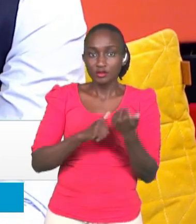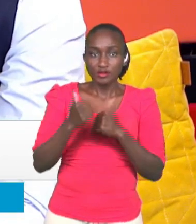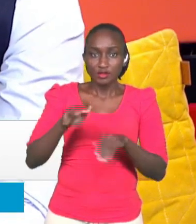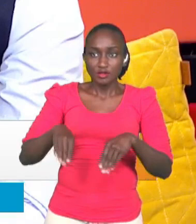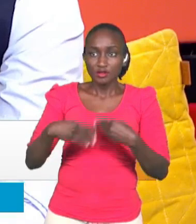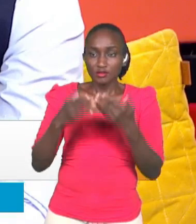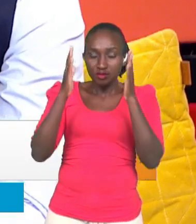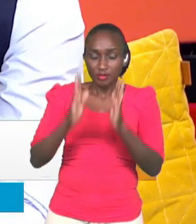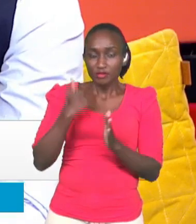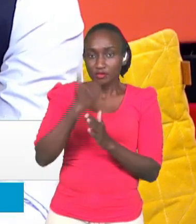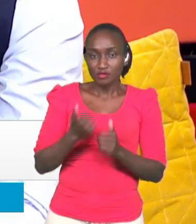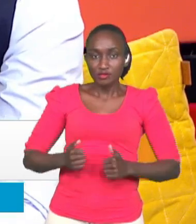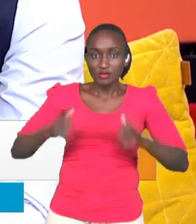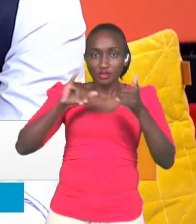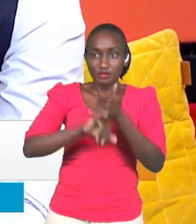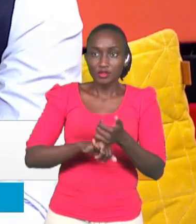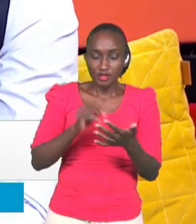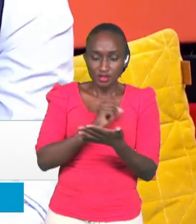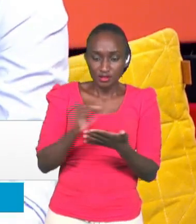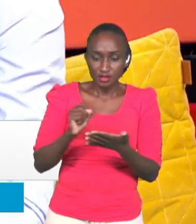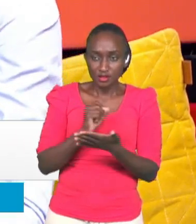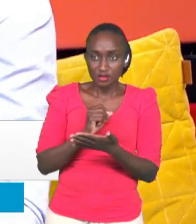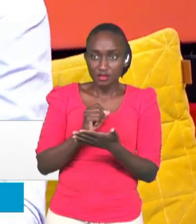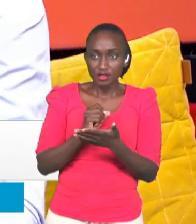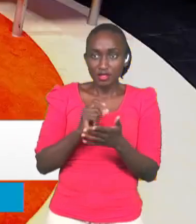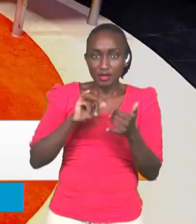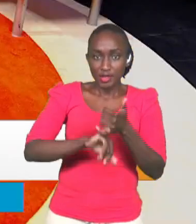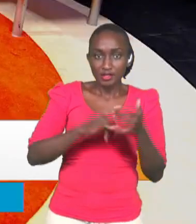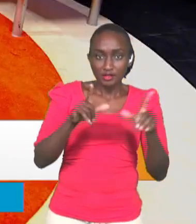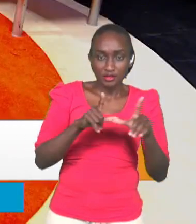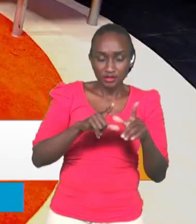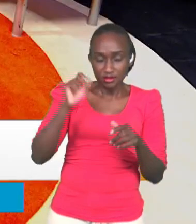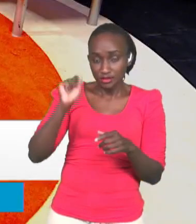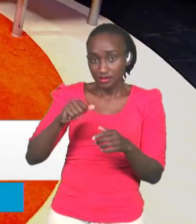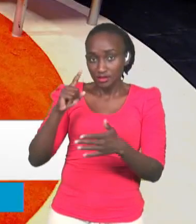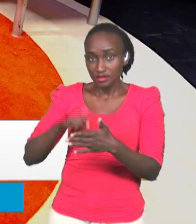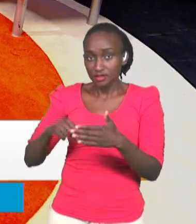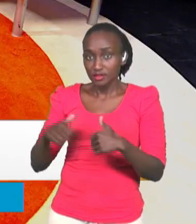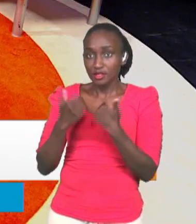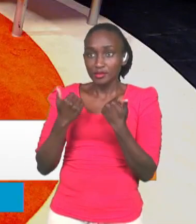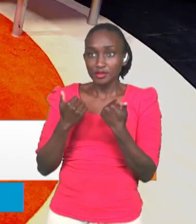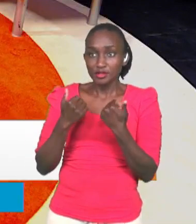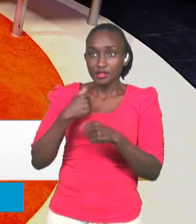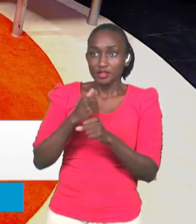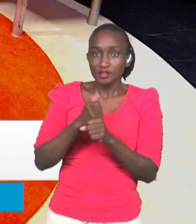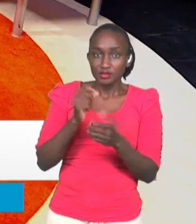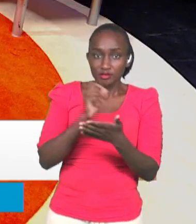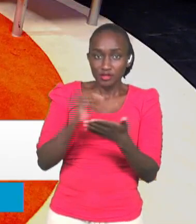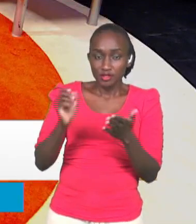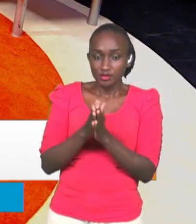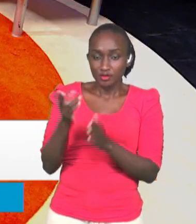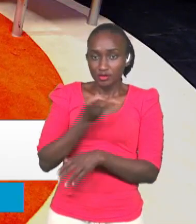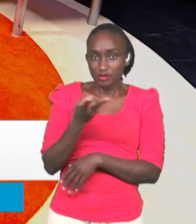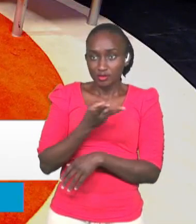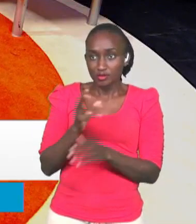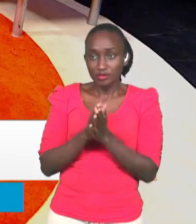officiating the marriage ceremony shall sign a marriage certificate. It happens, actually, and cause it to be signed by the parties, by the witness